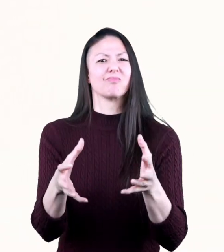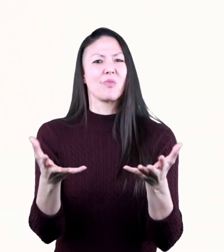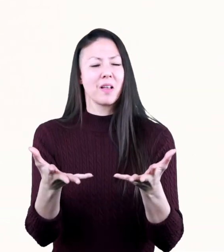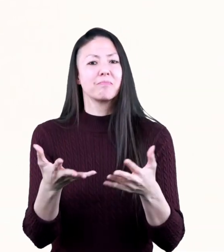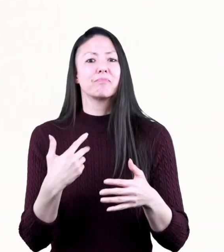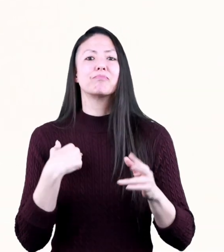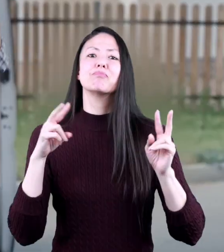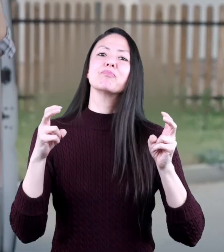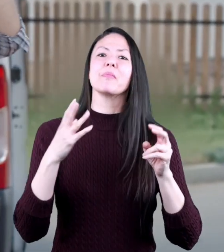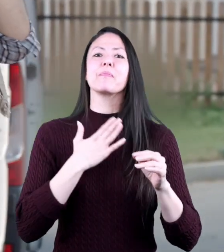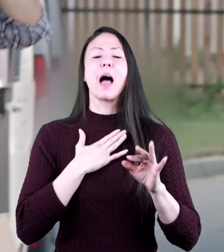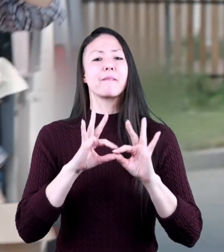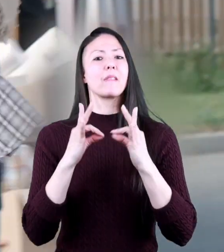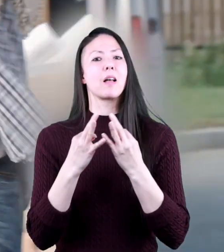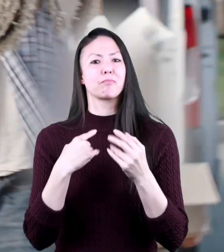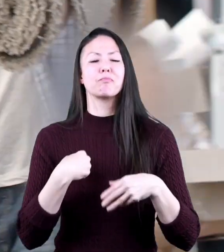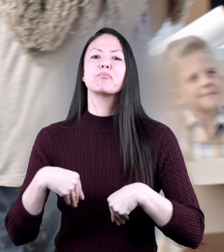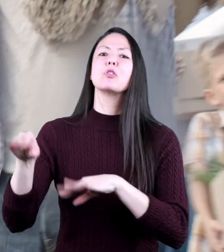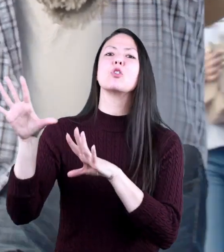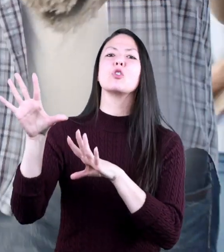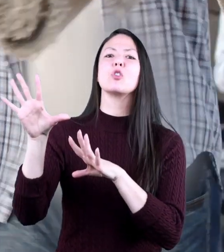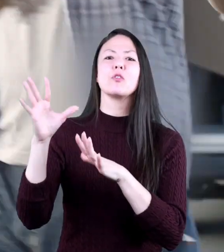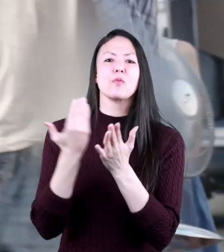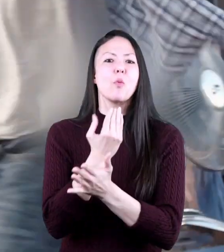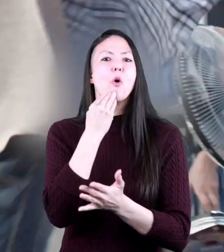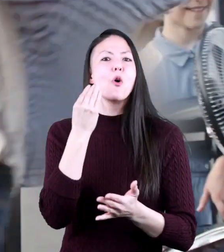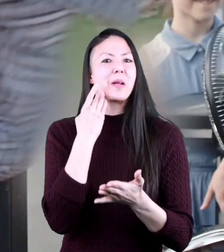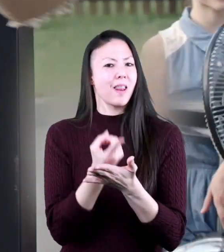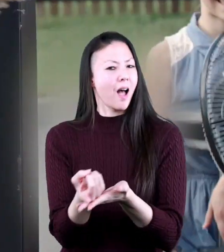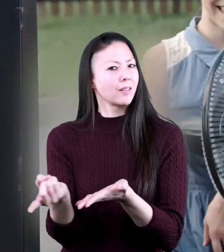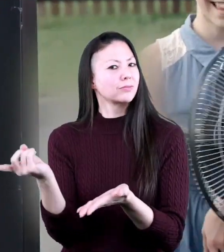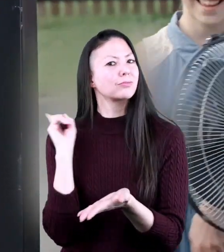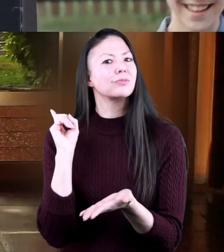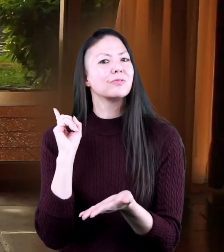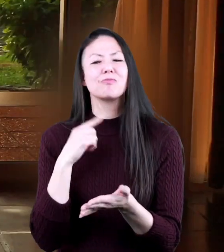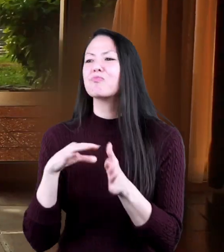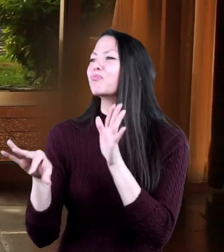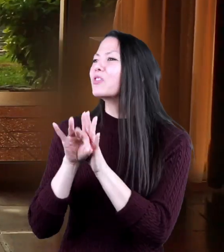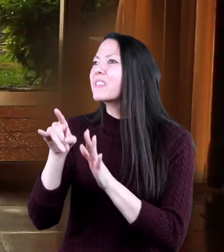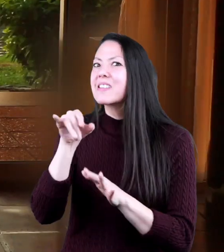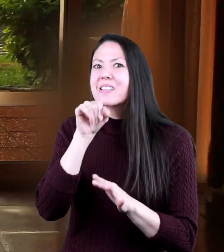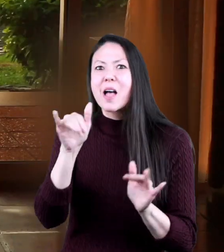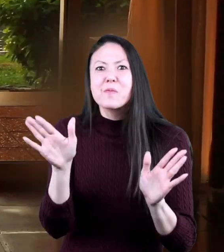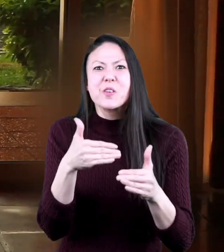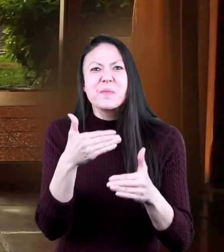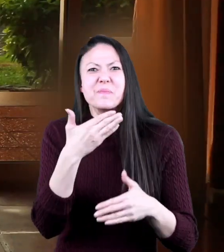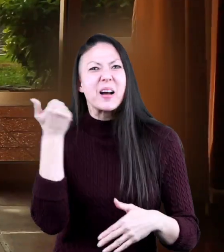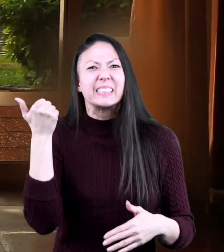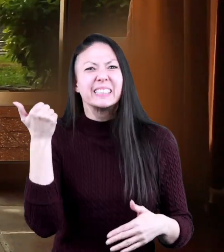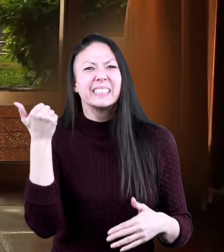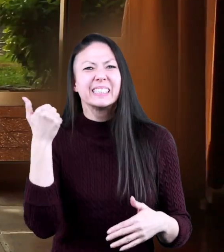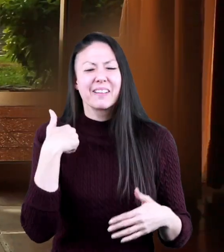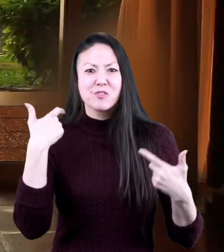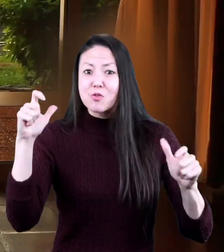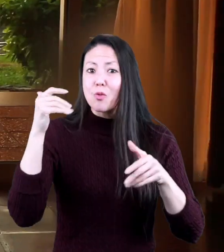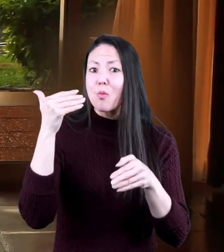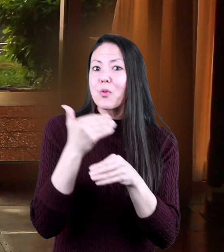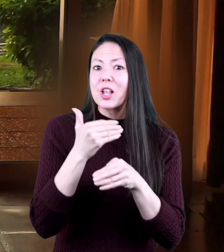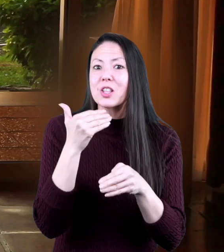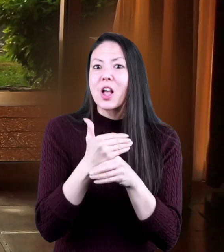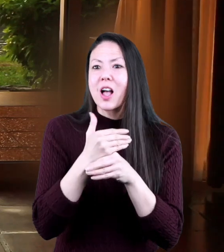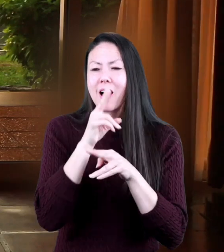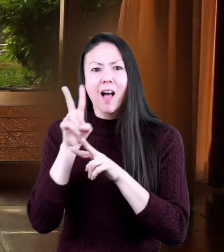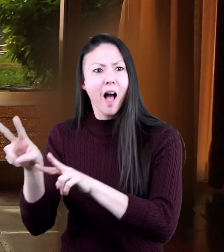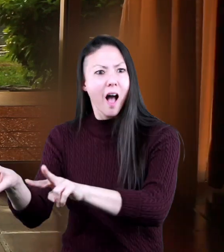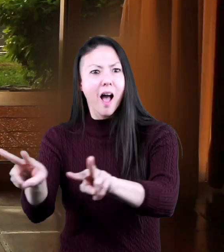idea. My family and I moved to our new home last week. The bedroom I picked was the best. It